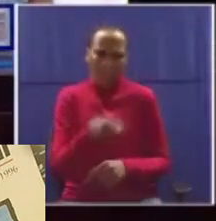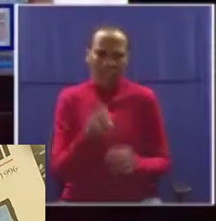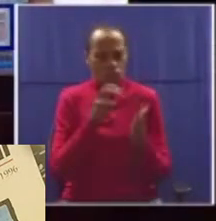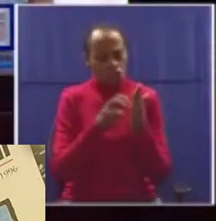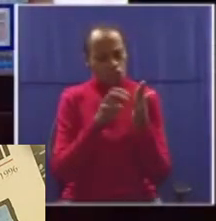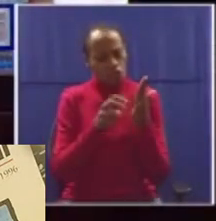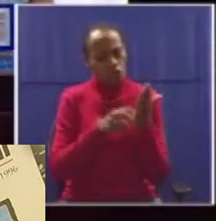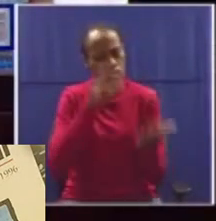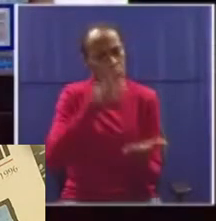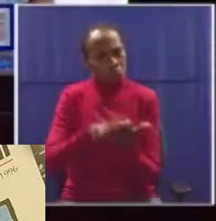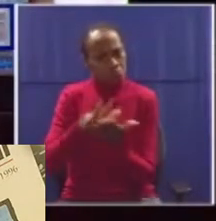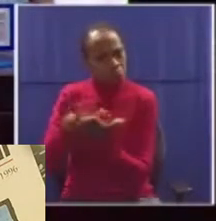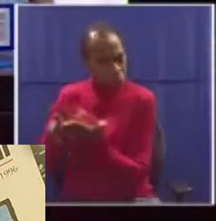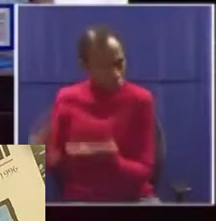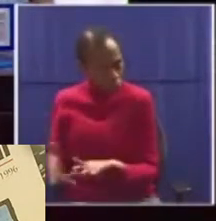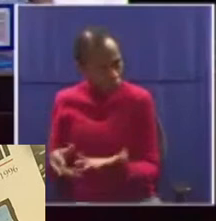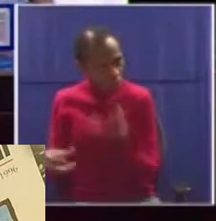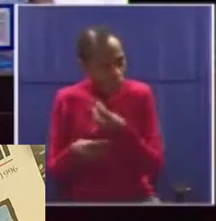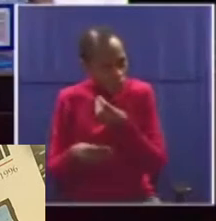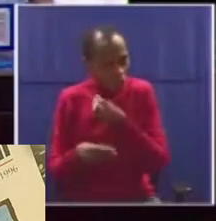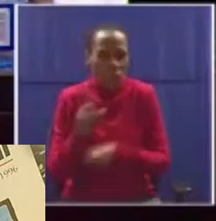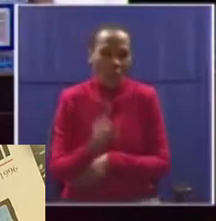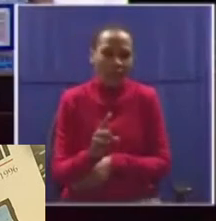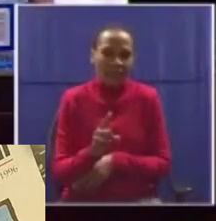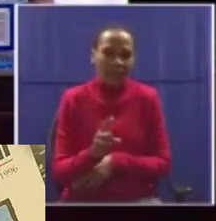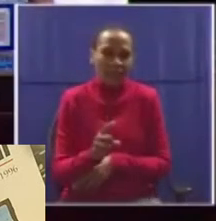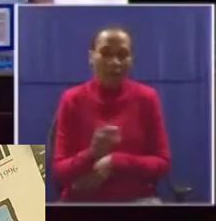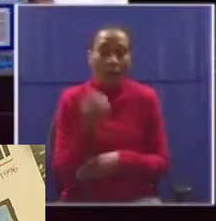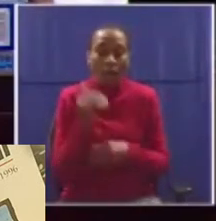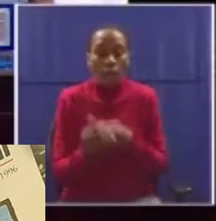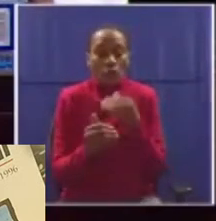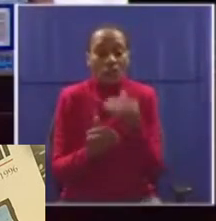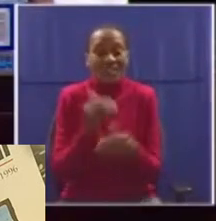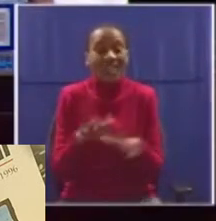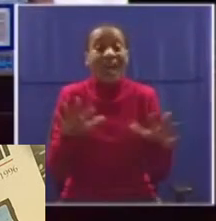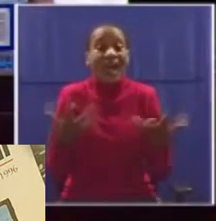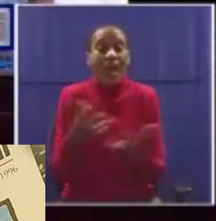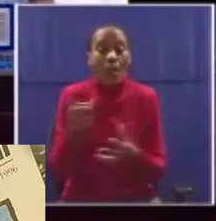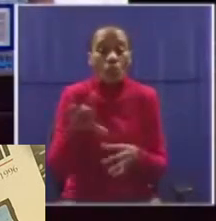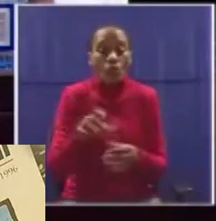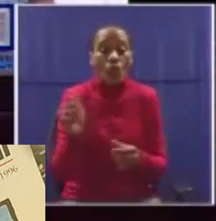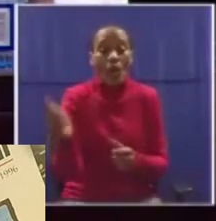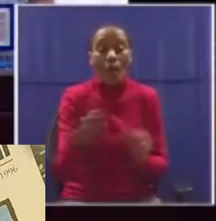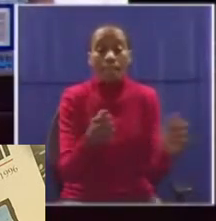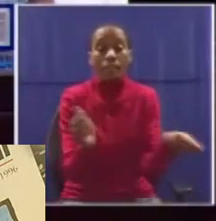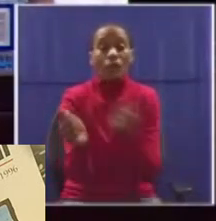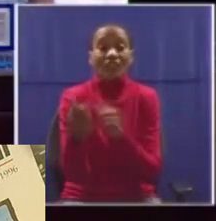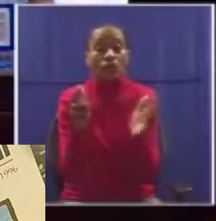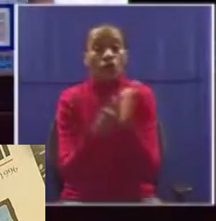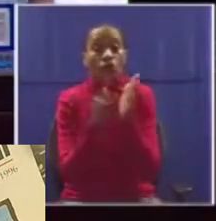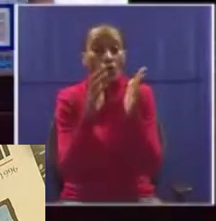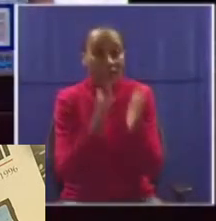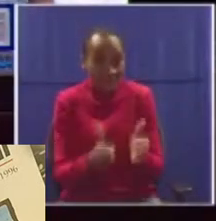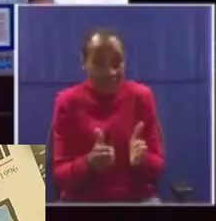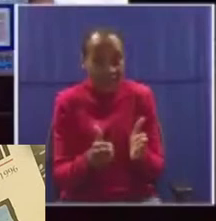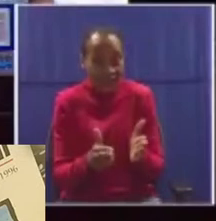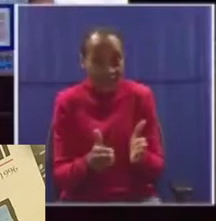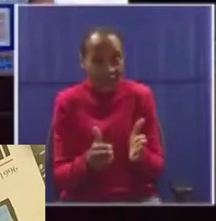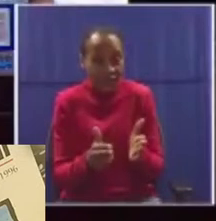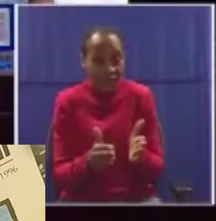regulations relating to among others a procedure for the election of legal practitioners to the legal practice